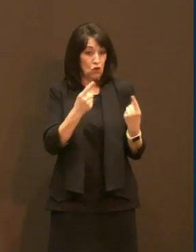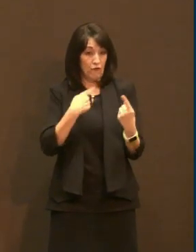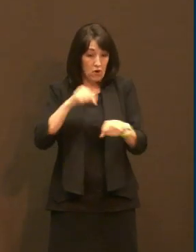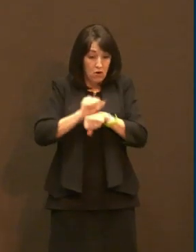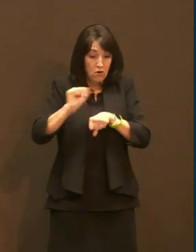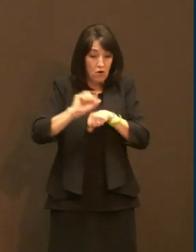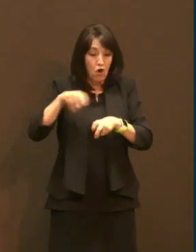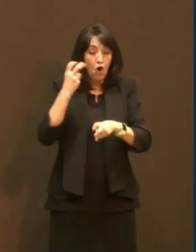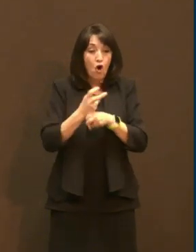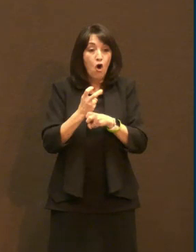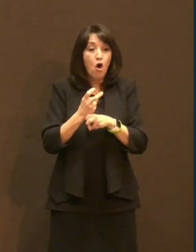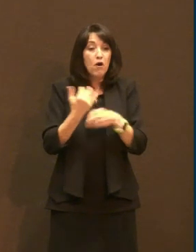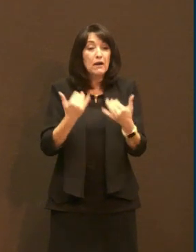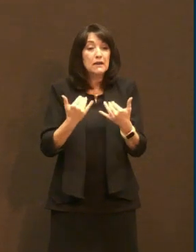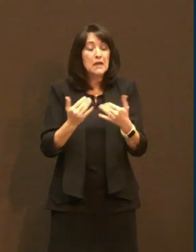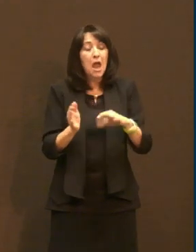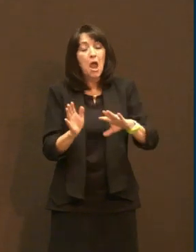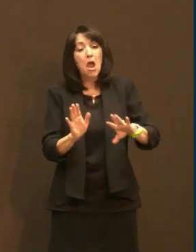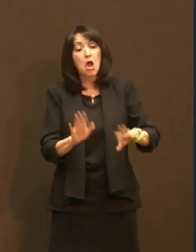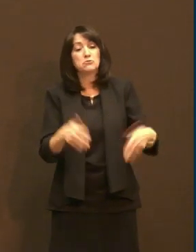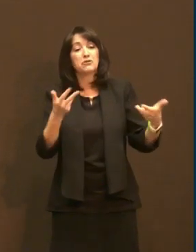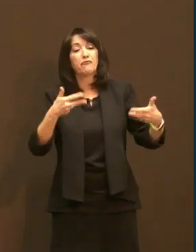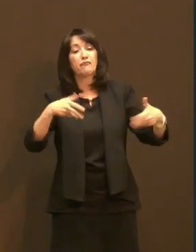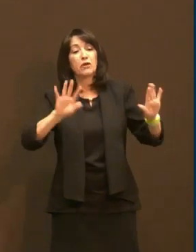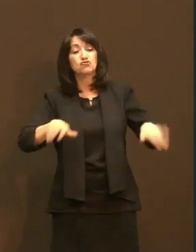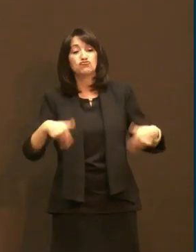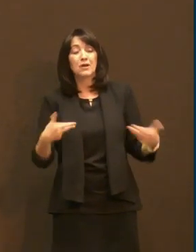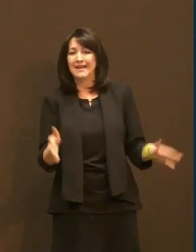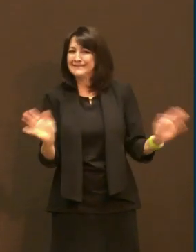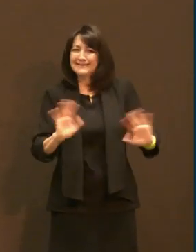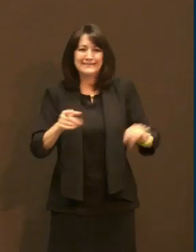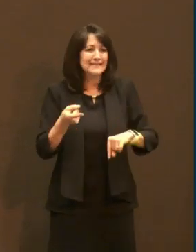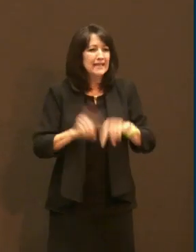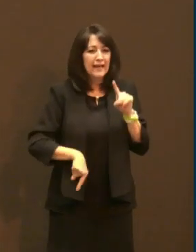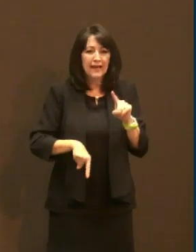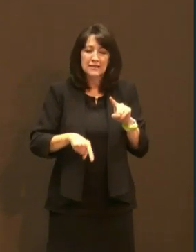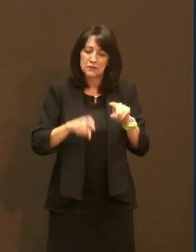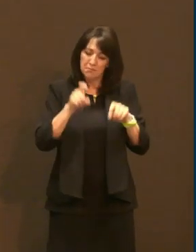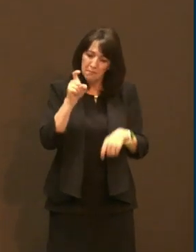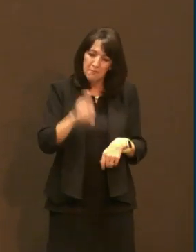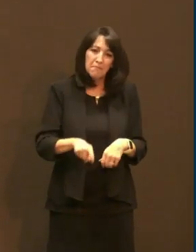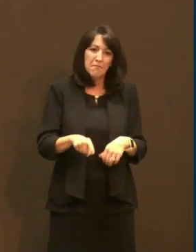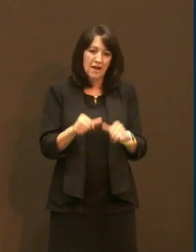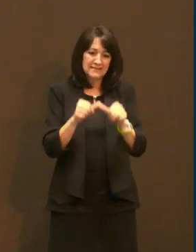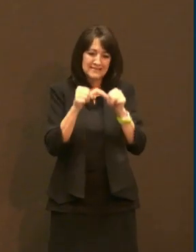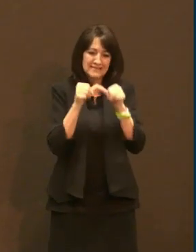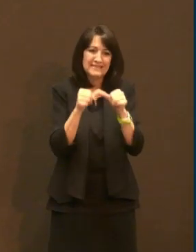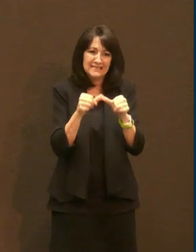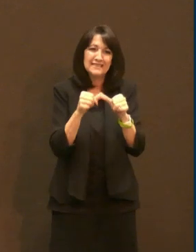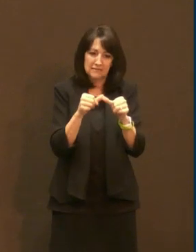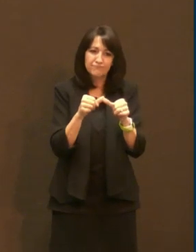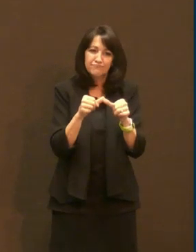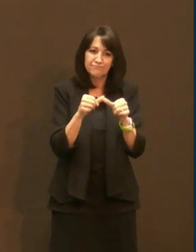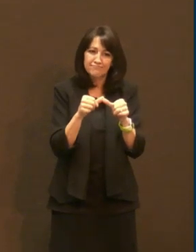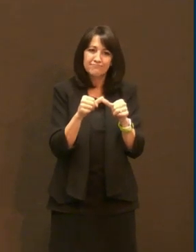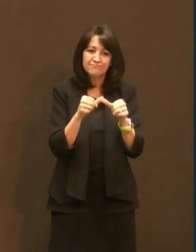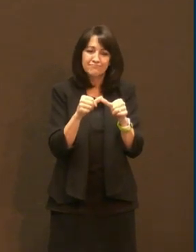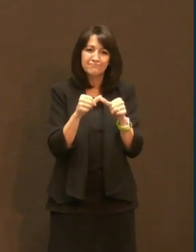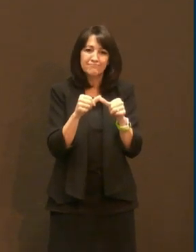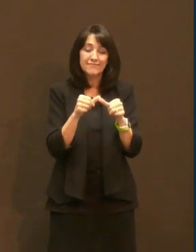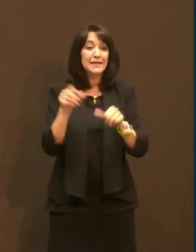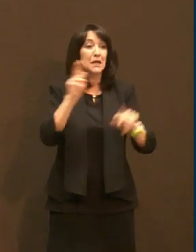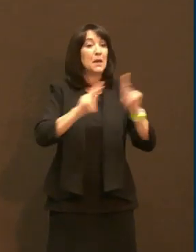Governor Cuomo said the other day, and I'll use the same expression, the people of Delaware have grabbed that curve and pulled it down. It